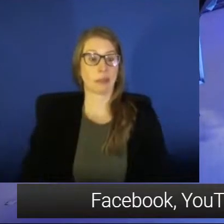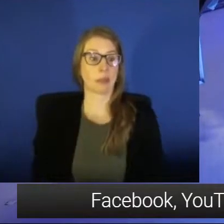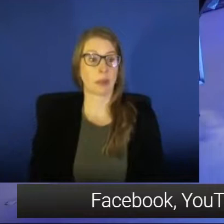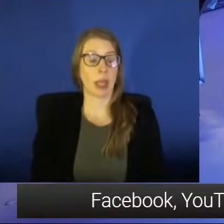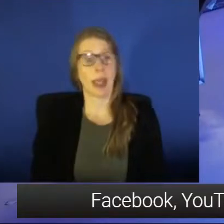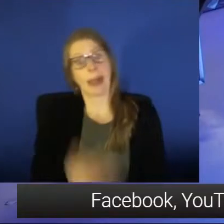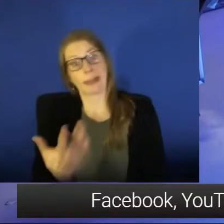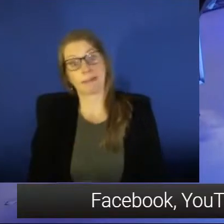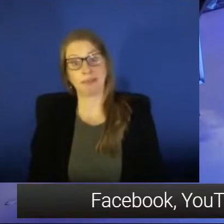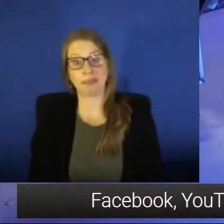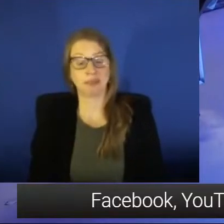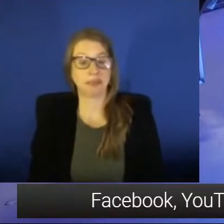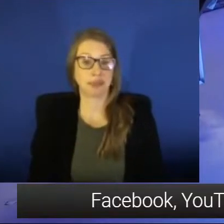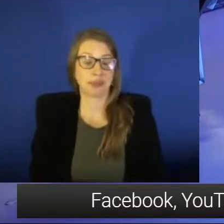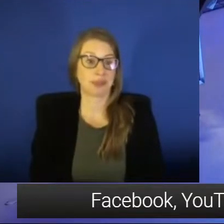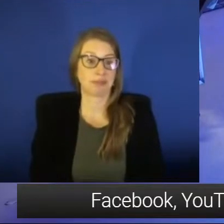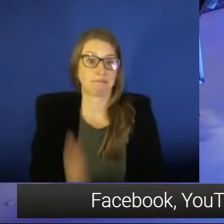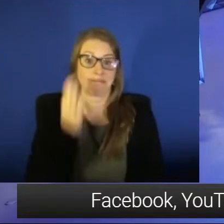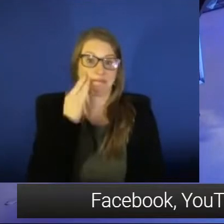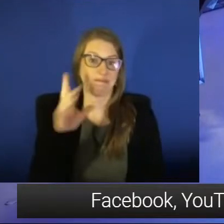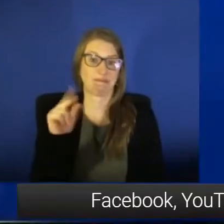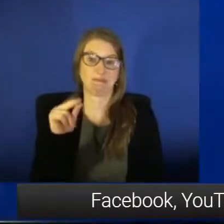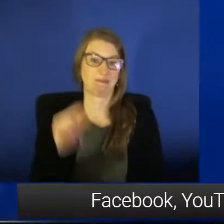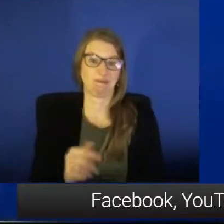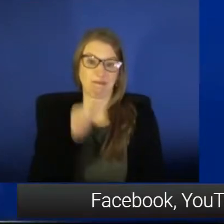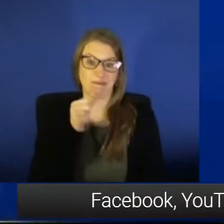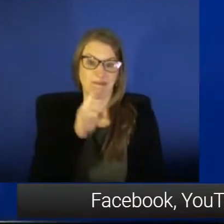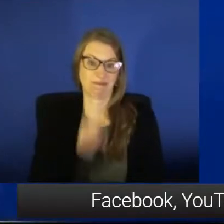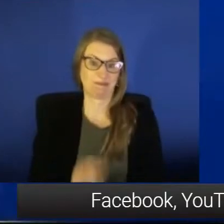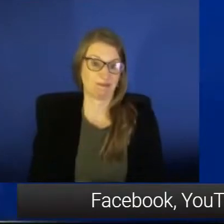No, not necessarily. Okay. And